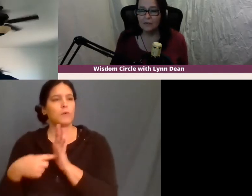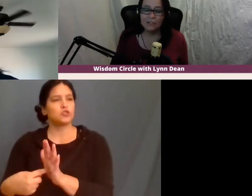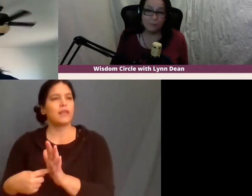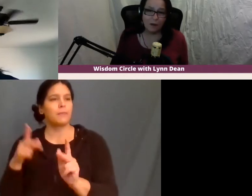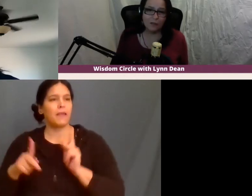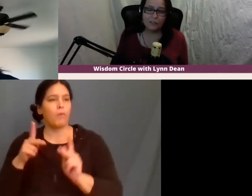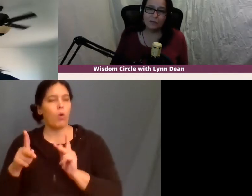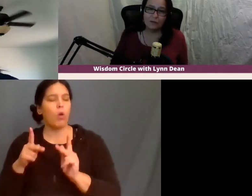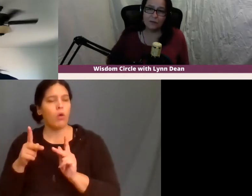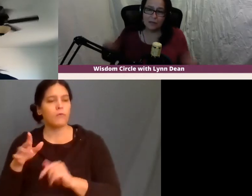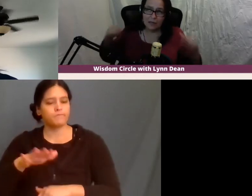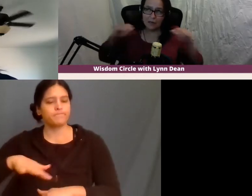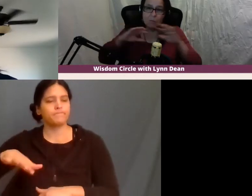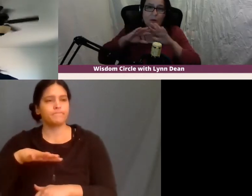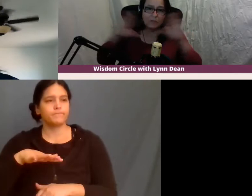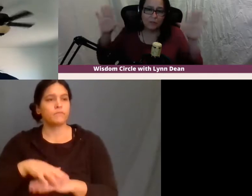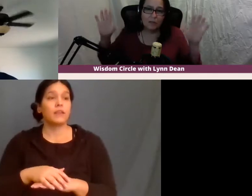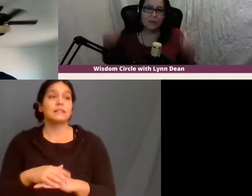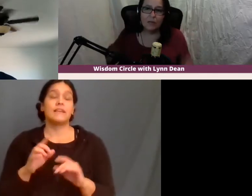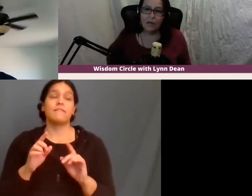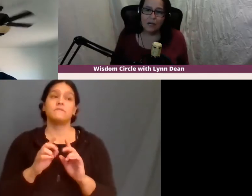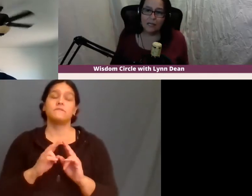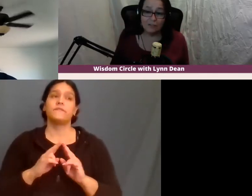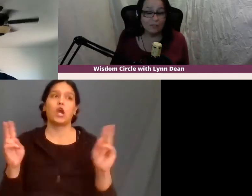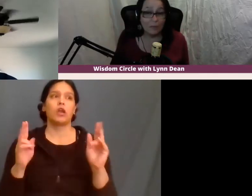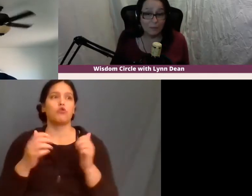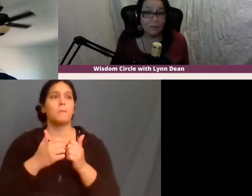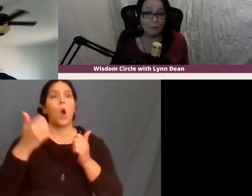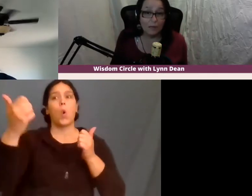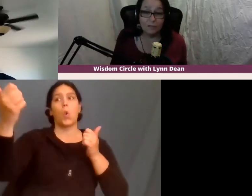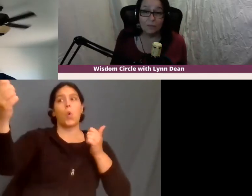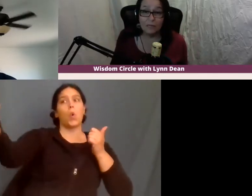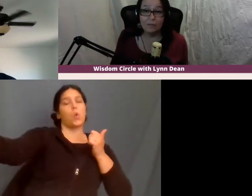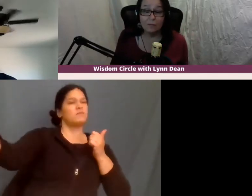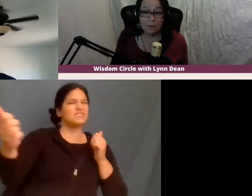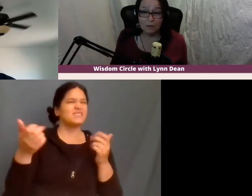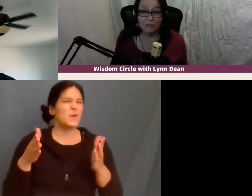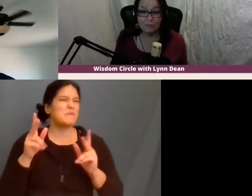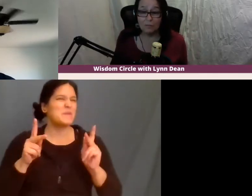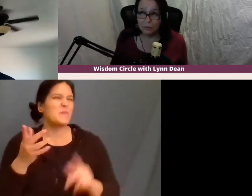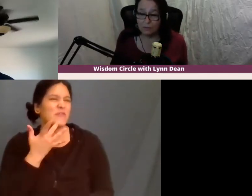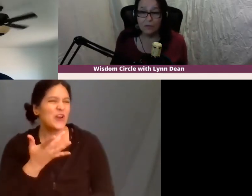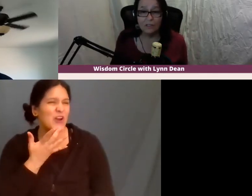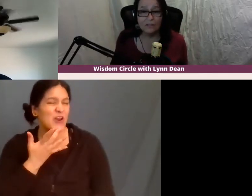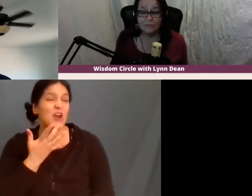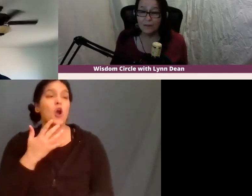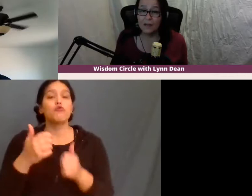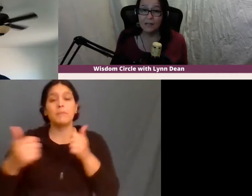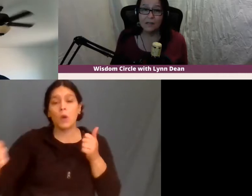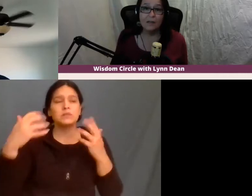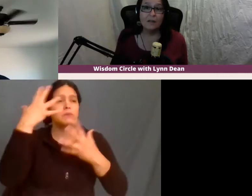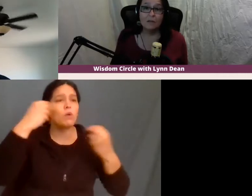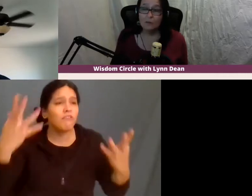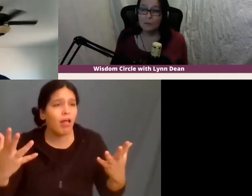it's very sparse and very remote. And it's the way people want it to be. Remote is beautiful. It's